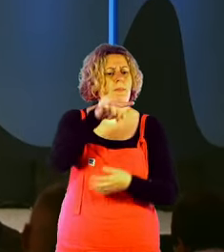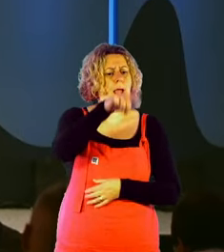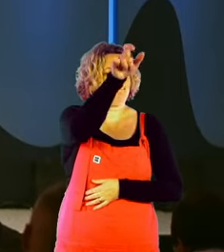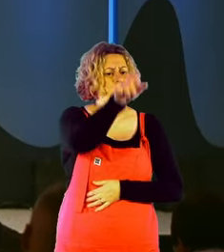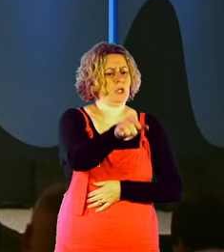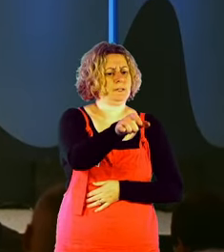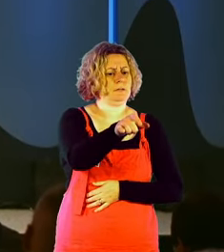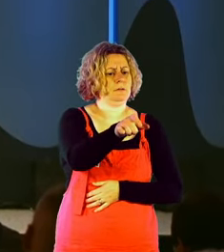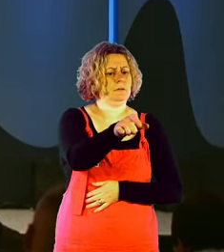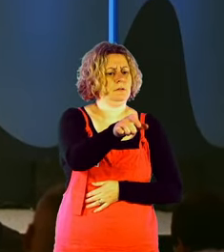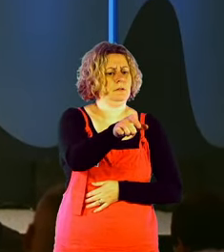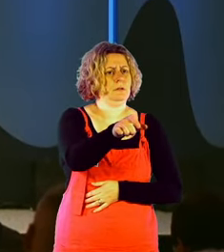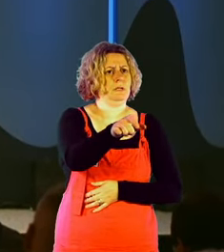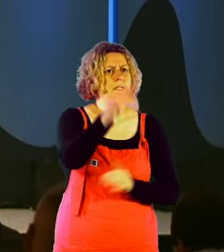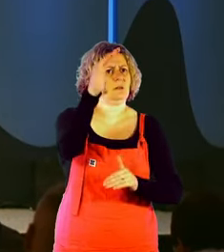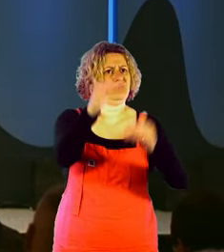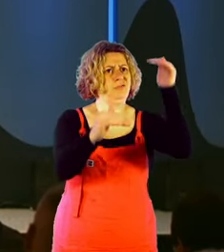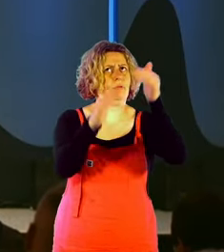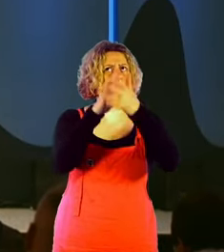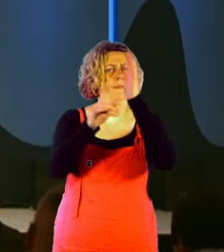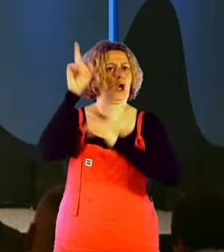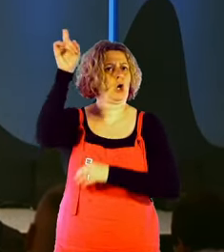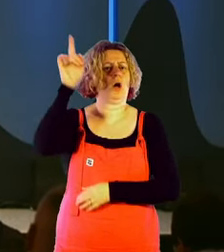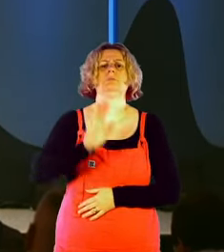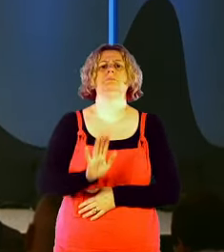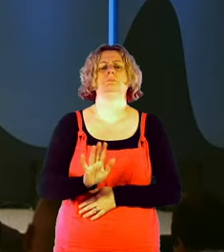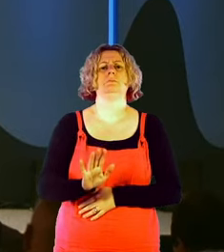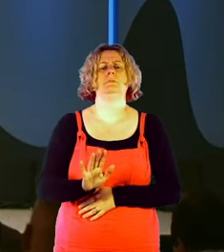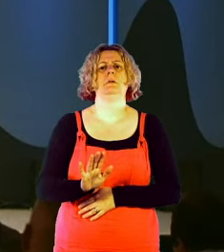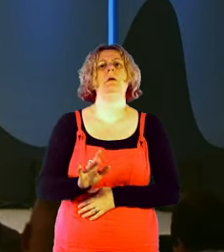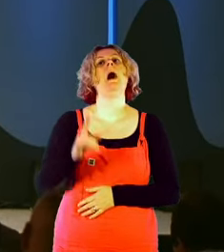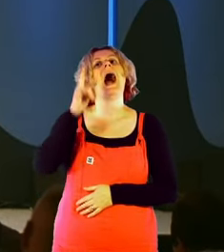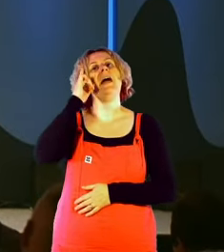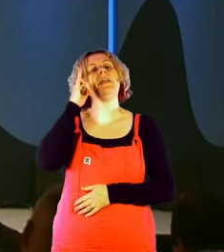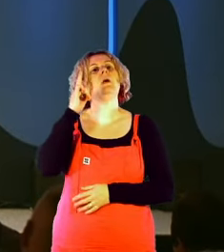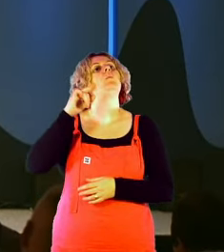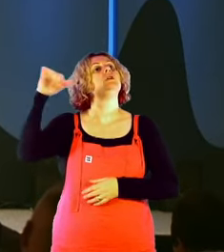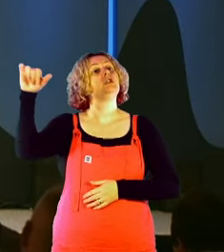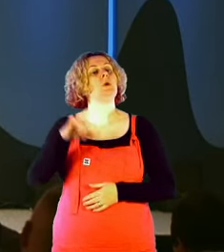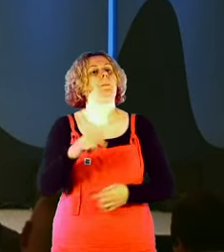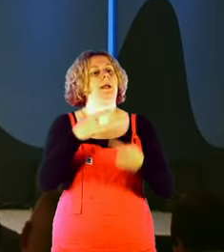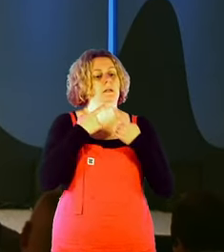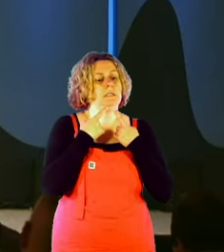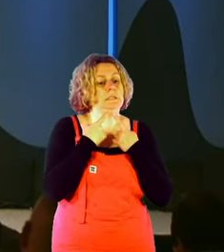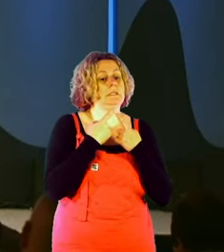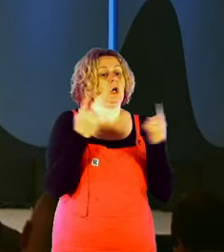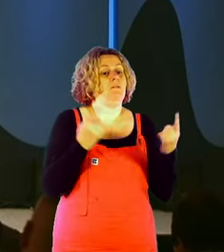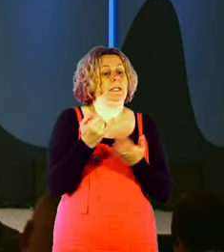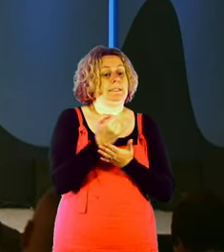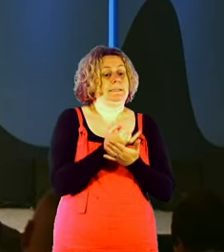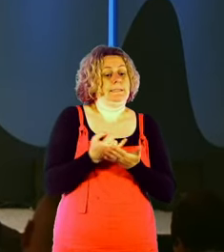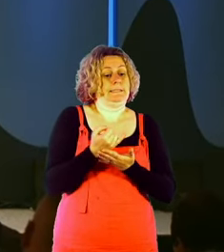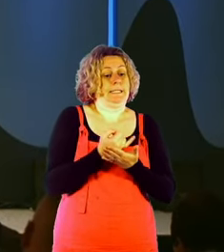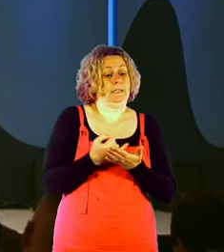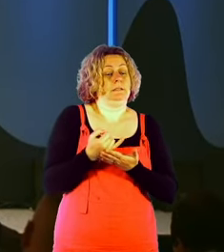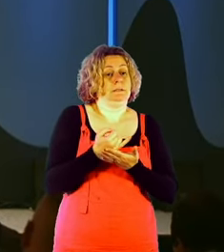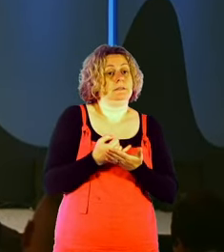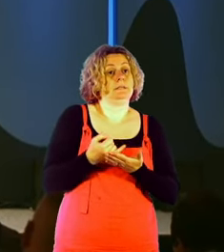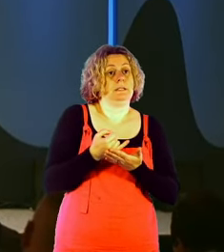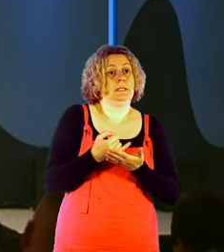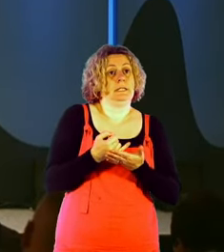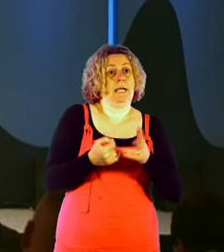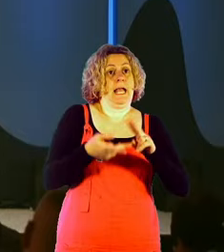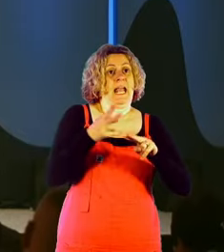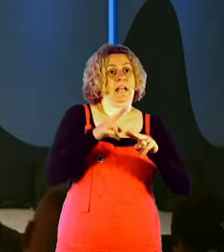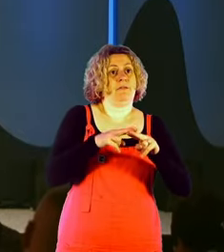I do think we should be confessing sins which, if the other person then found out in some way, could break